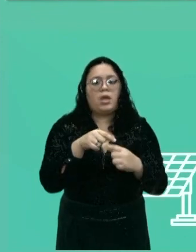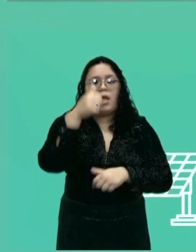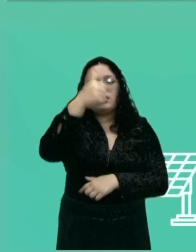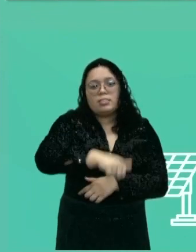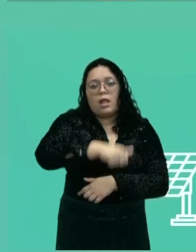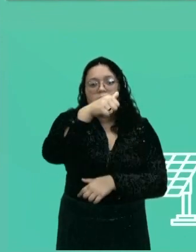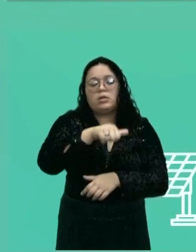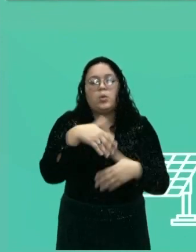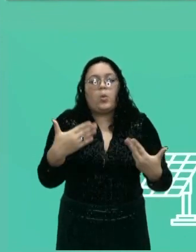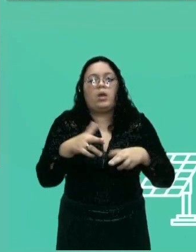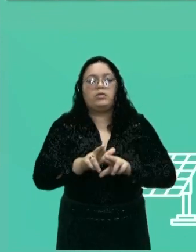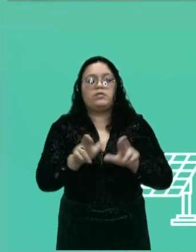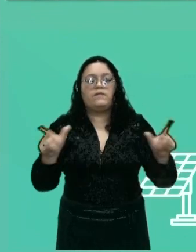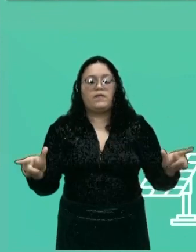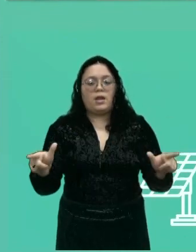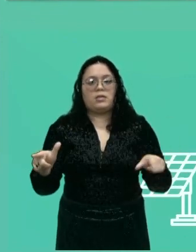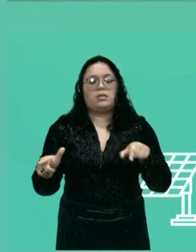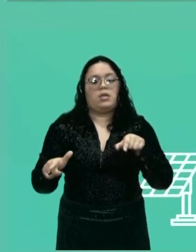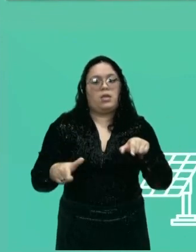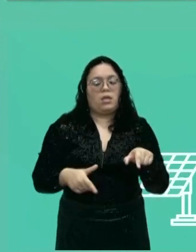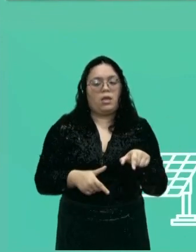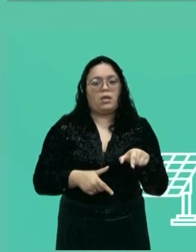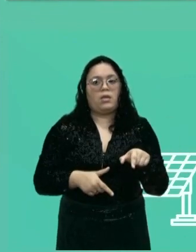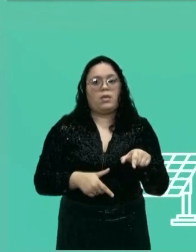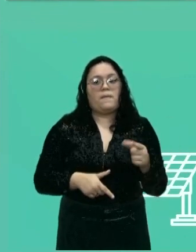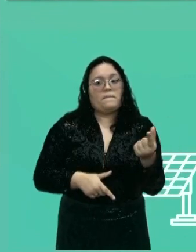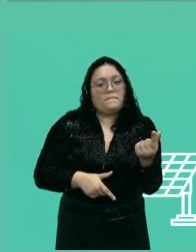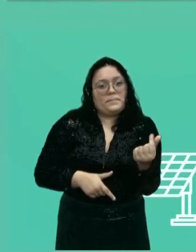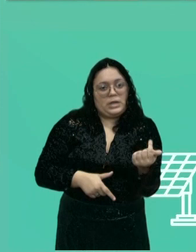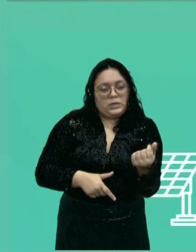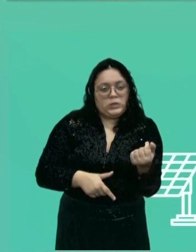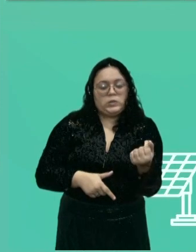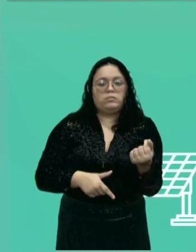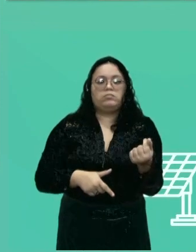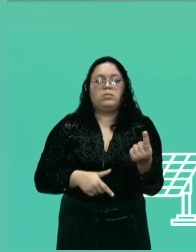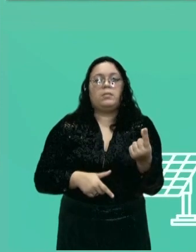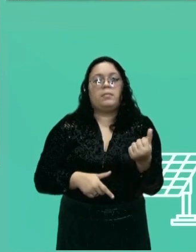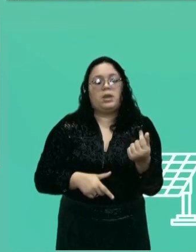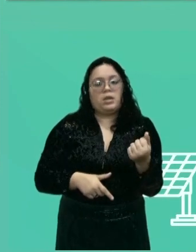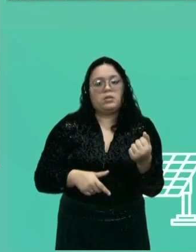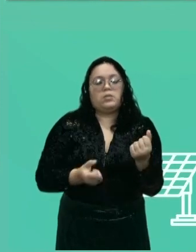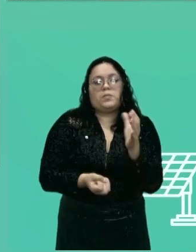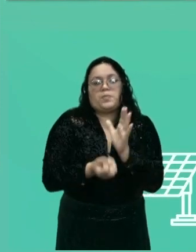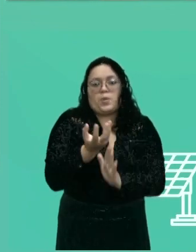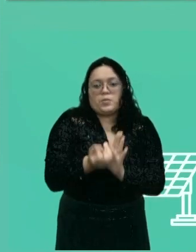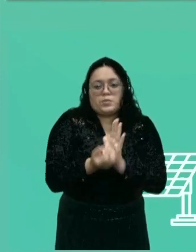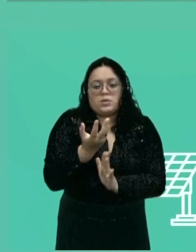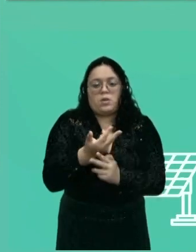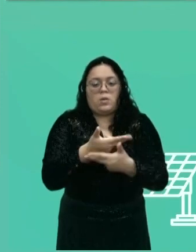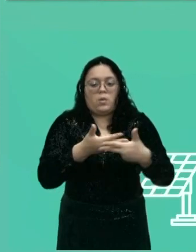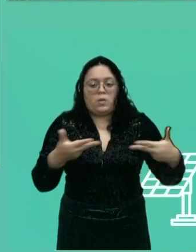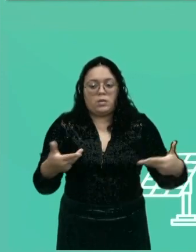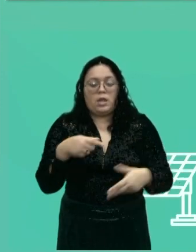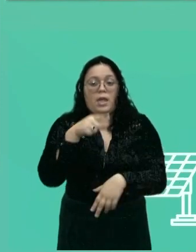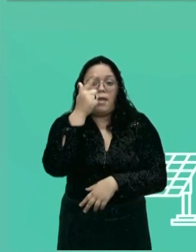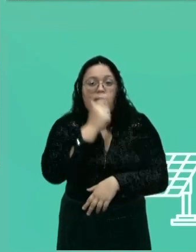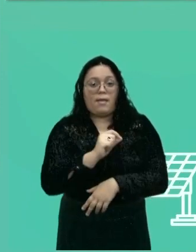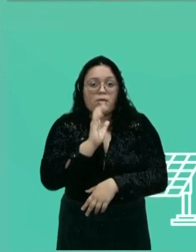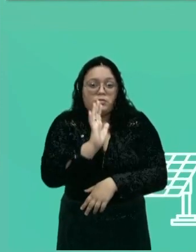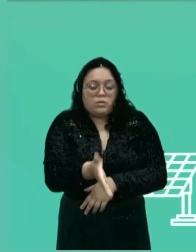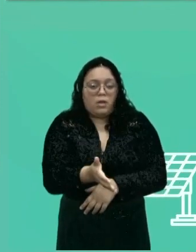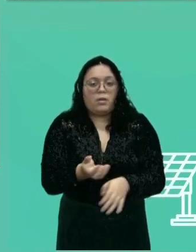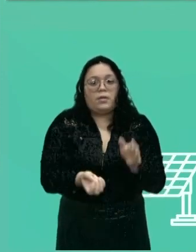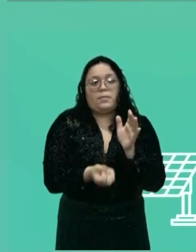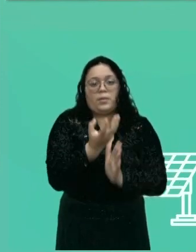what we call the strike price, which is the actual production price for low carbon hydrogen producers, and then the reference price,